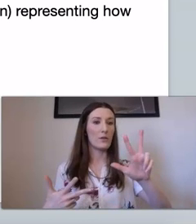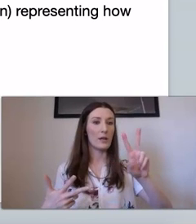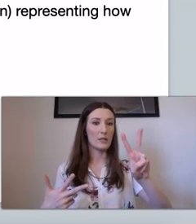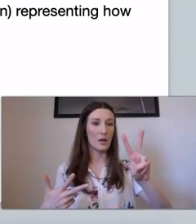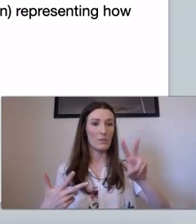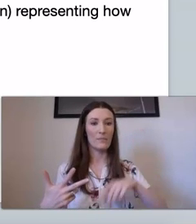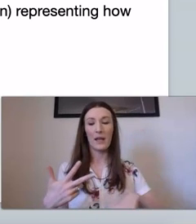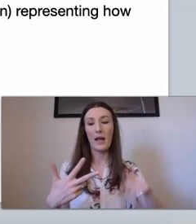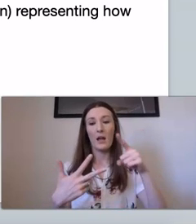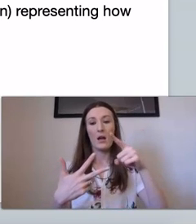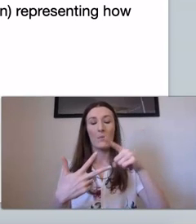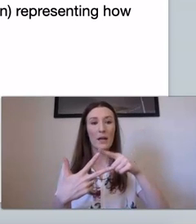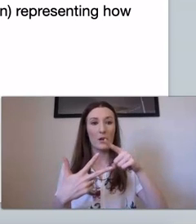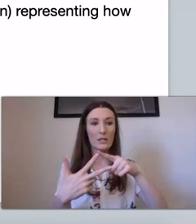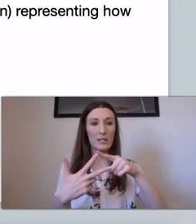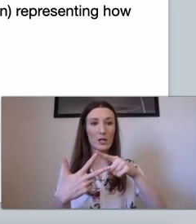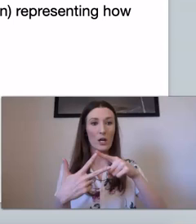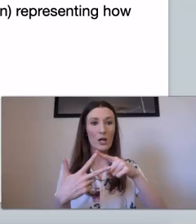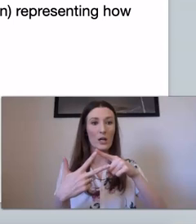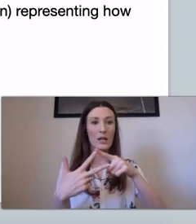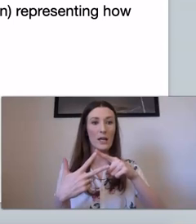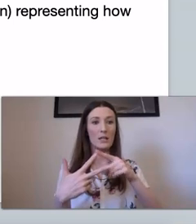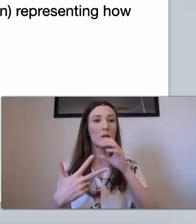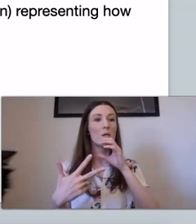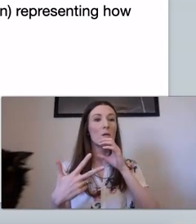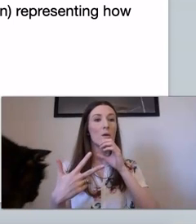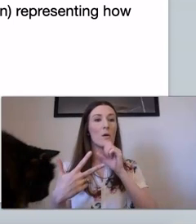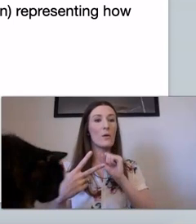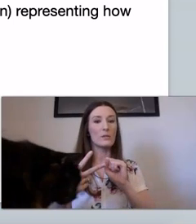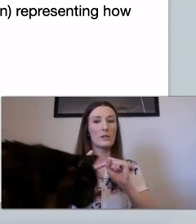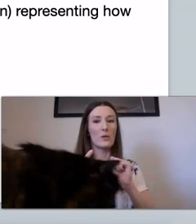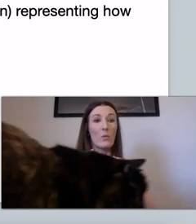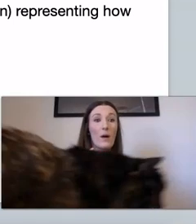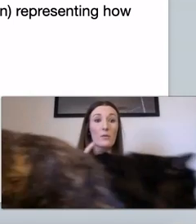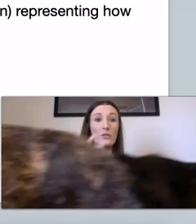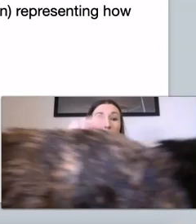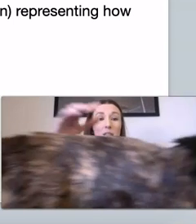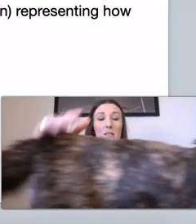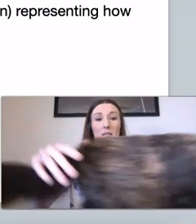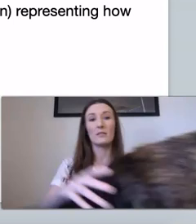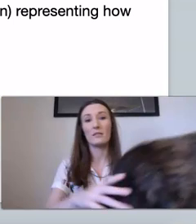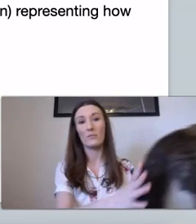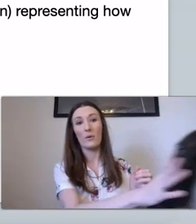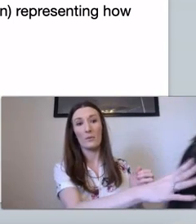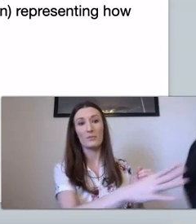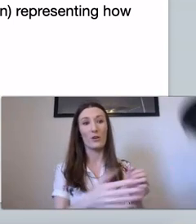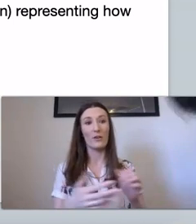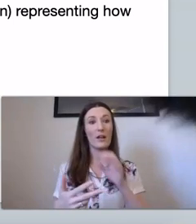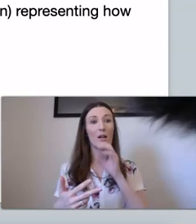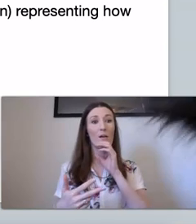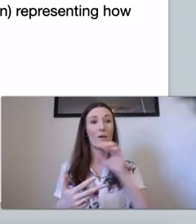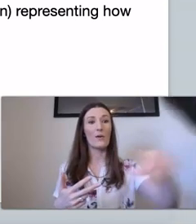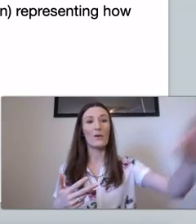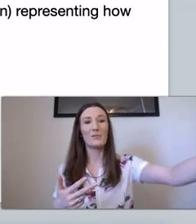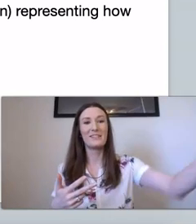old, 32. Okay, my younger sister is old. Wow, she's, oh,